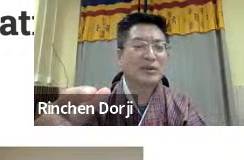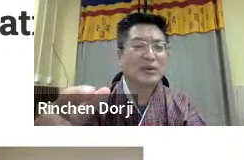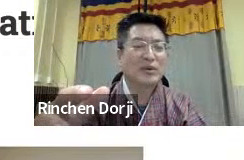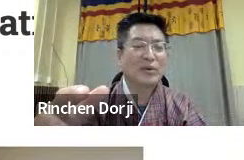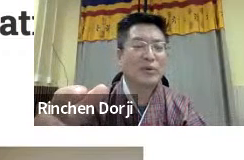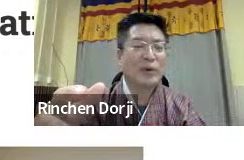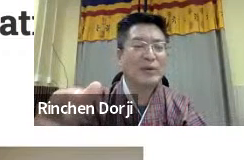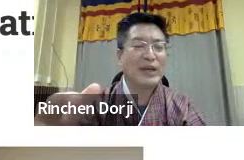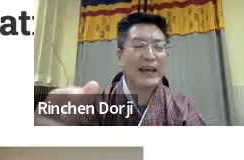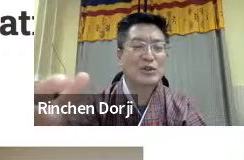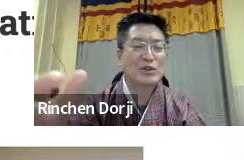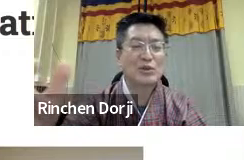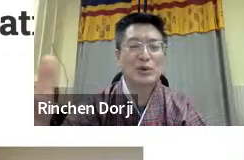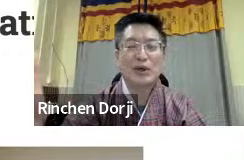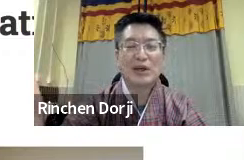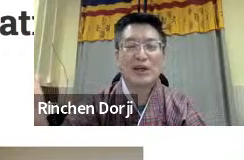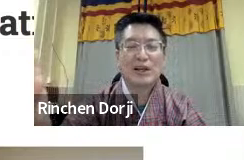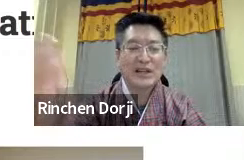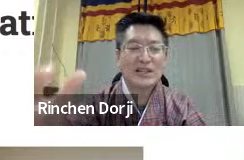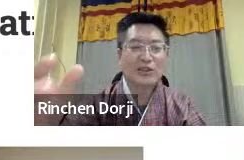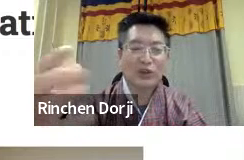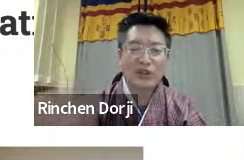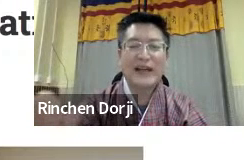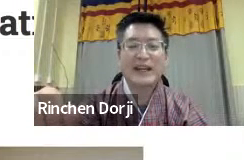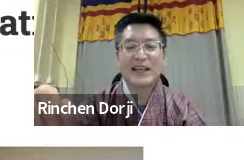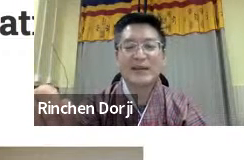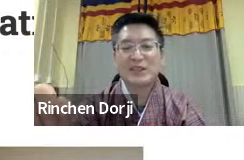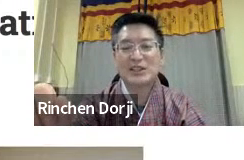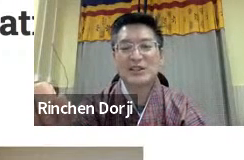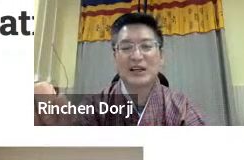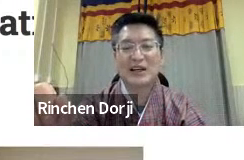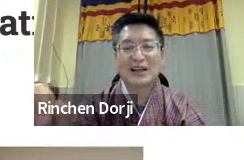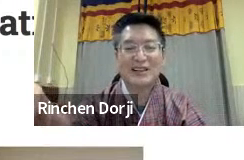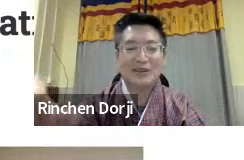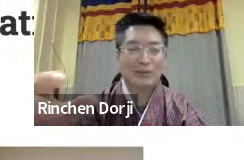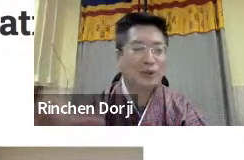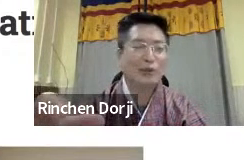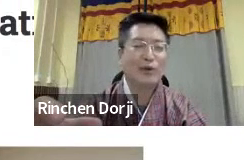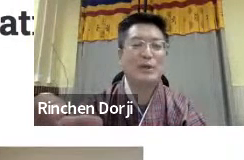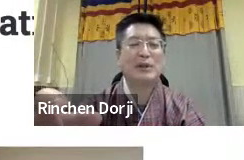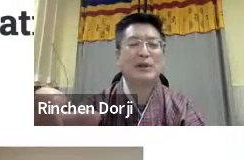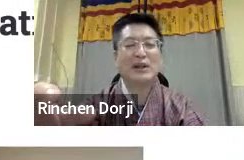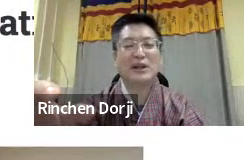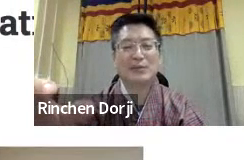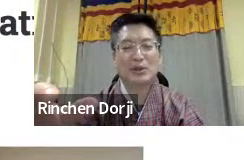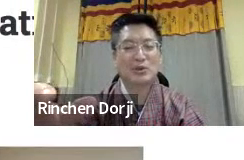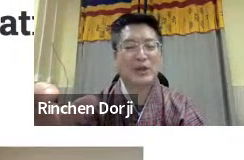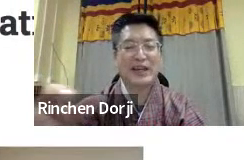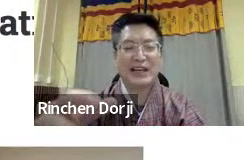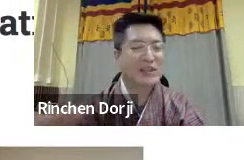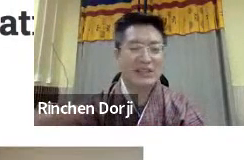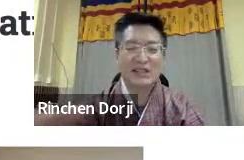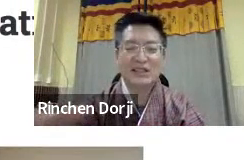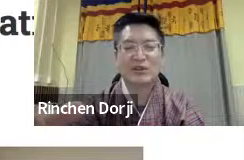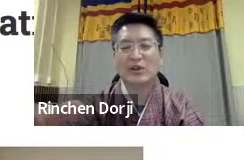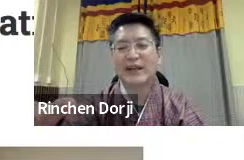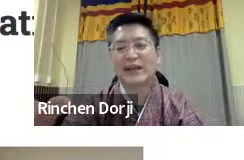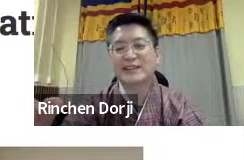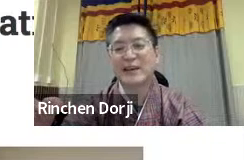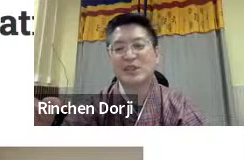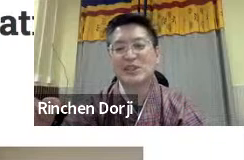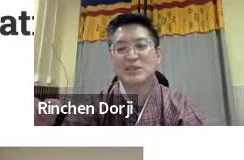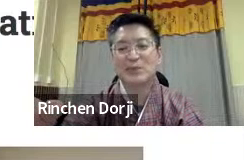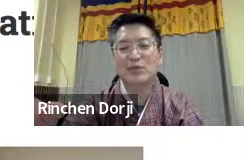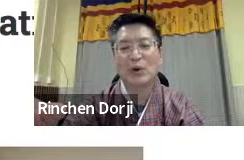However, when we had to conduct online examinations, most of our people, because we had never conducted